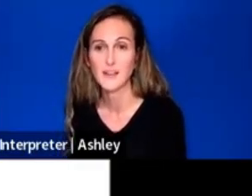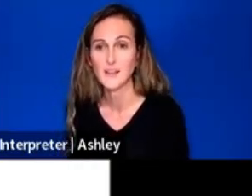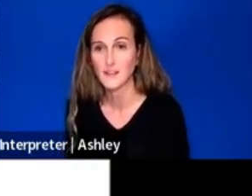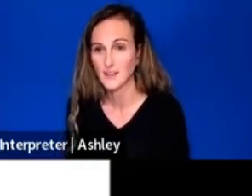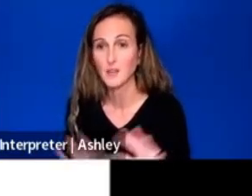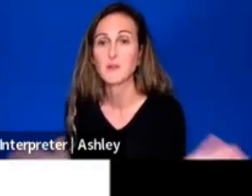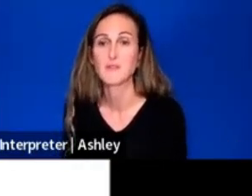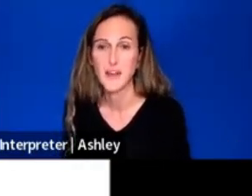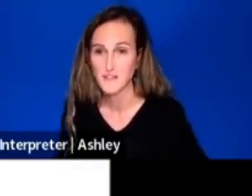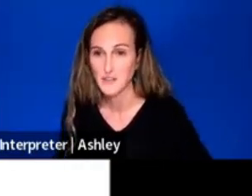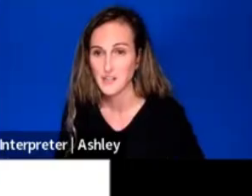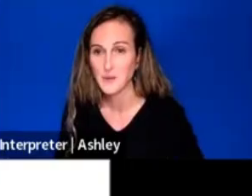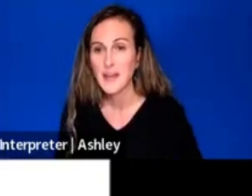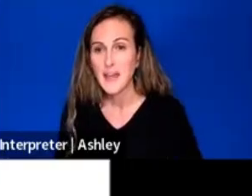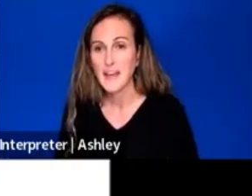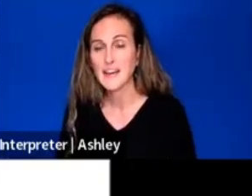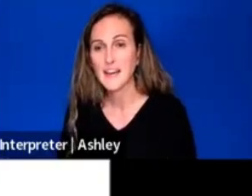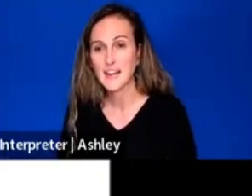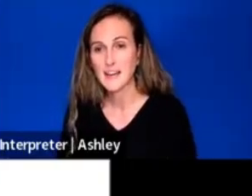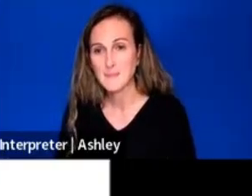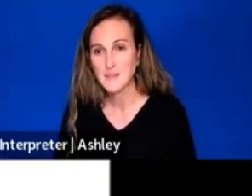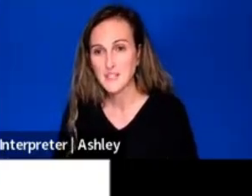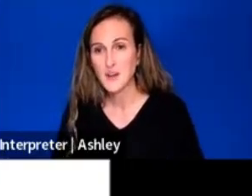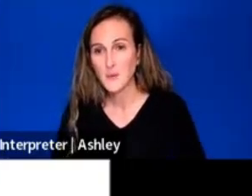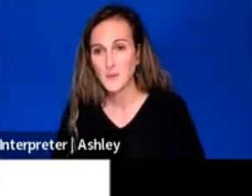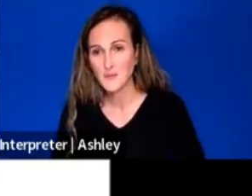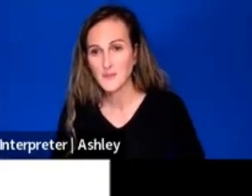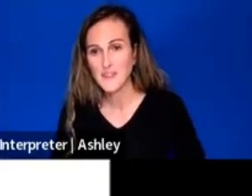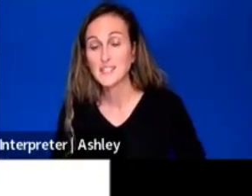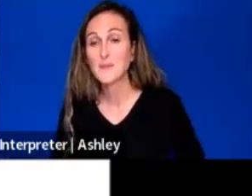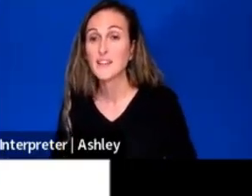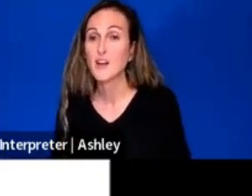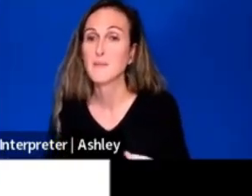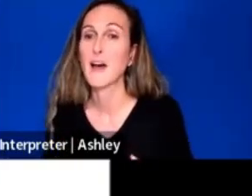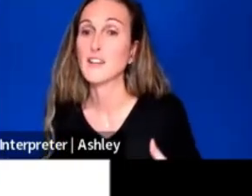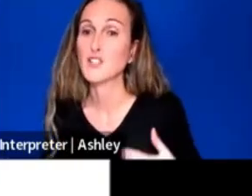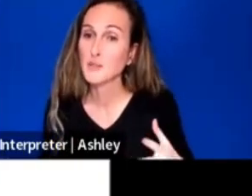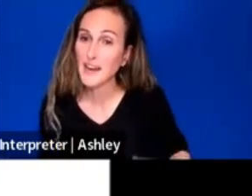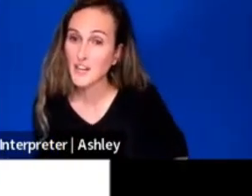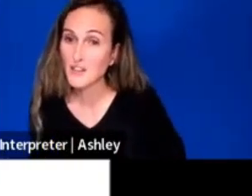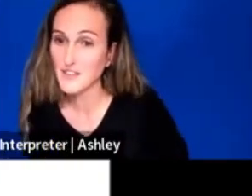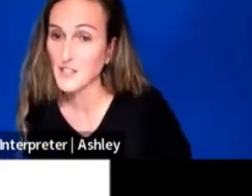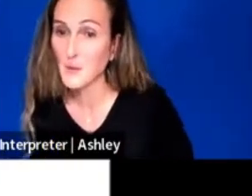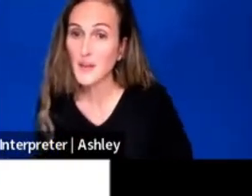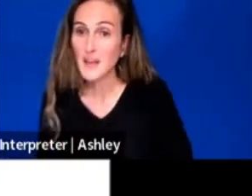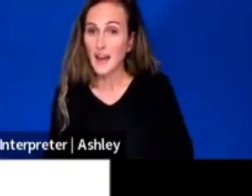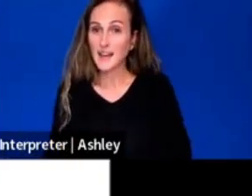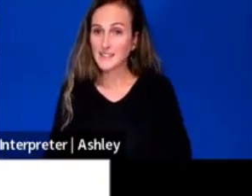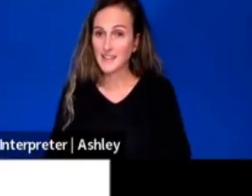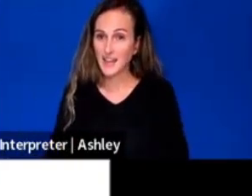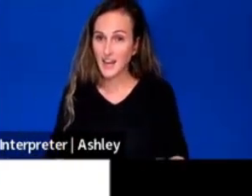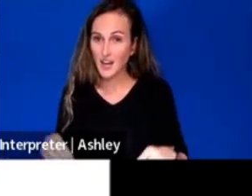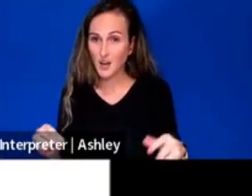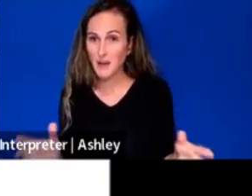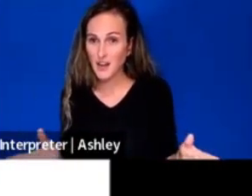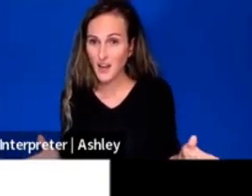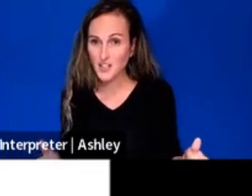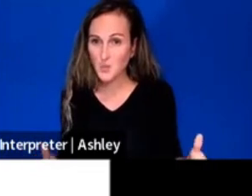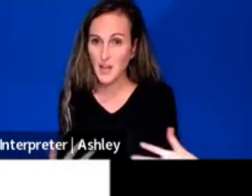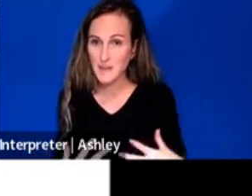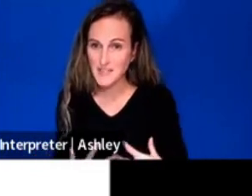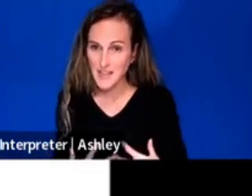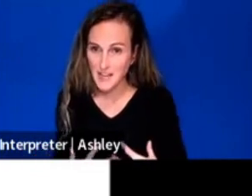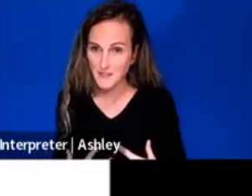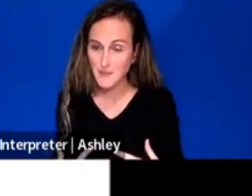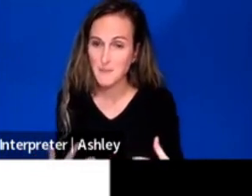go, it'll be provided for you. And that's something I thought about during my interview. I said, oh my gosh,